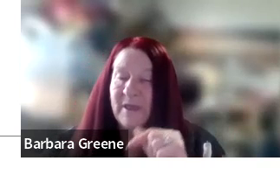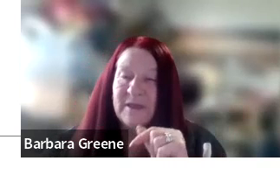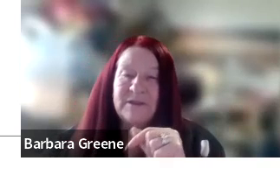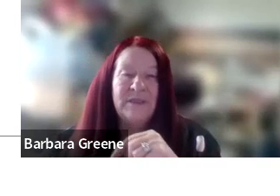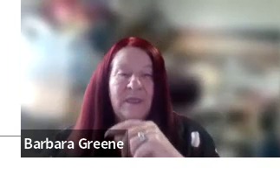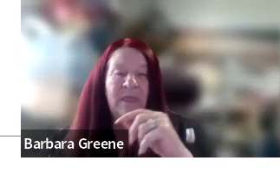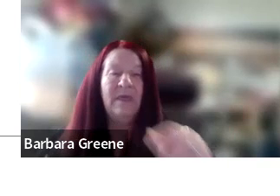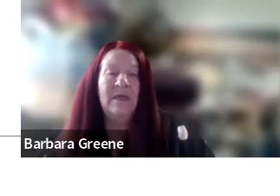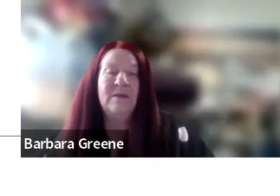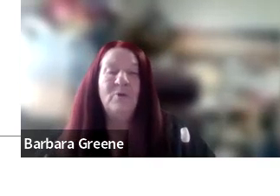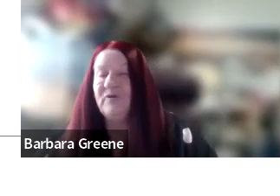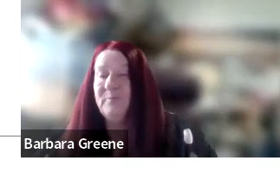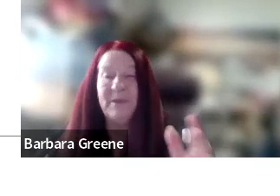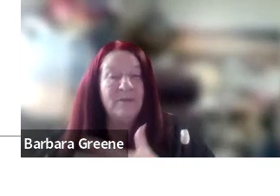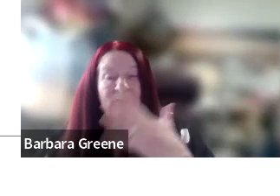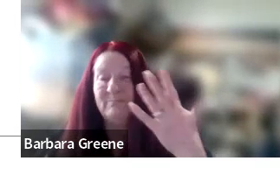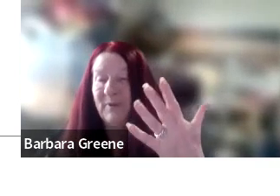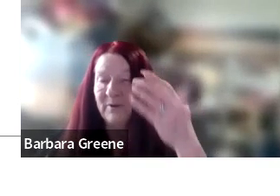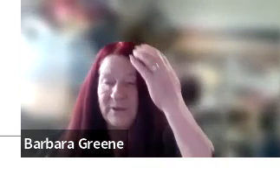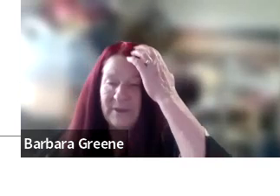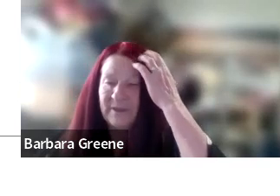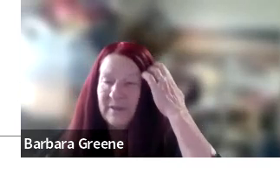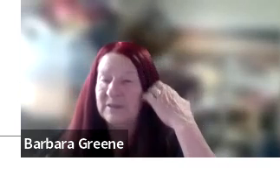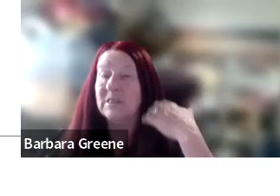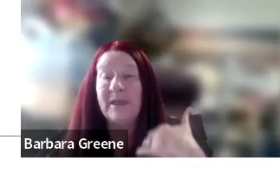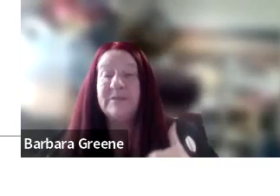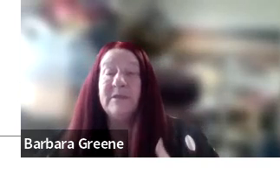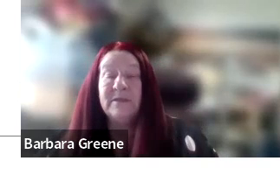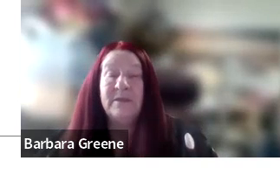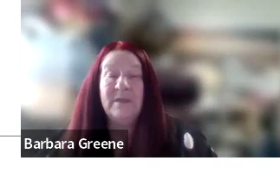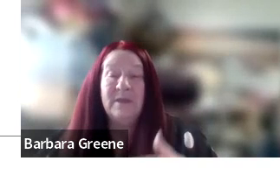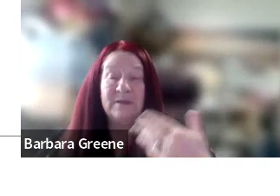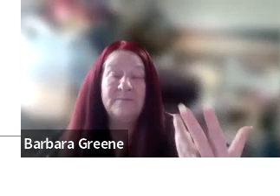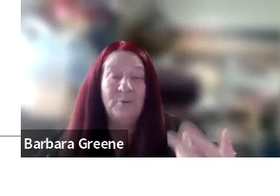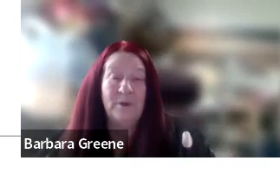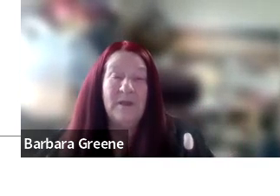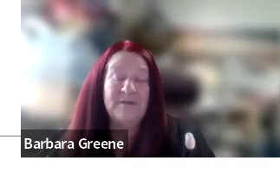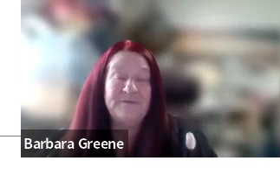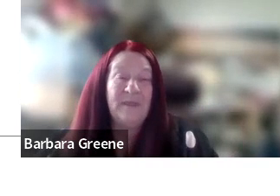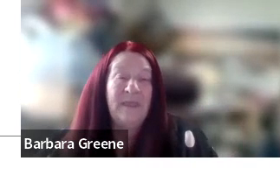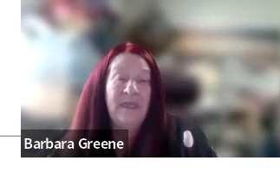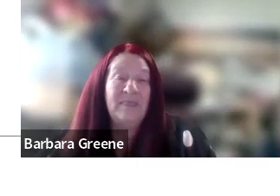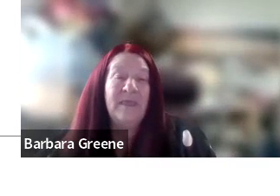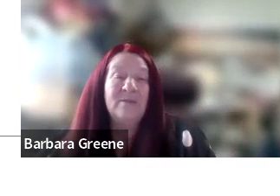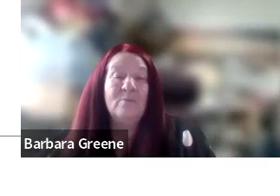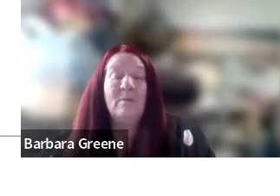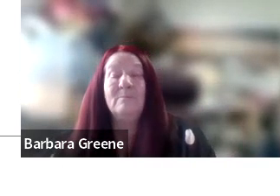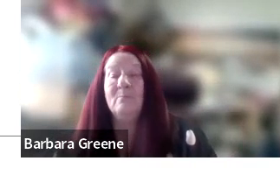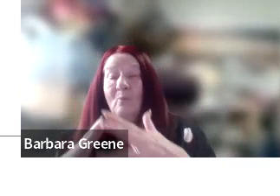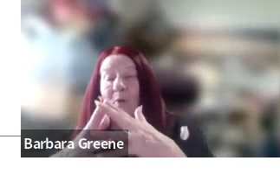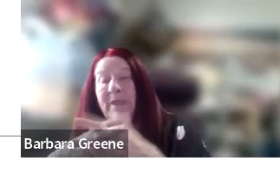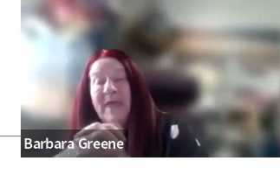being done, and which has been very enlightening for us. And